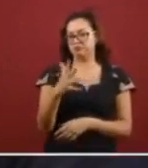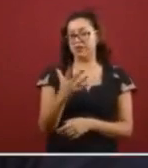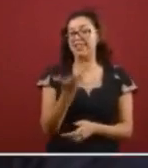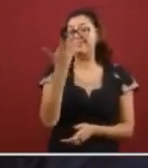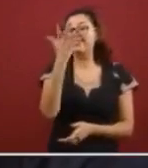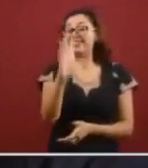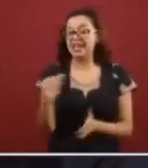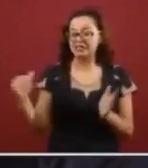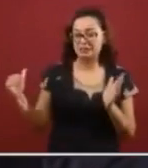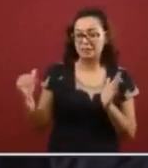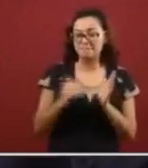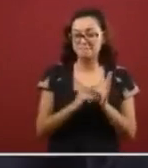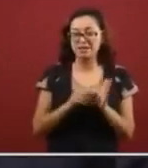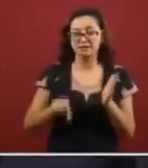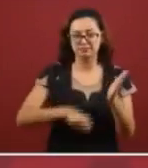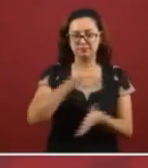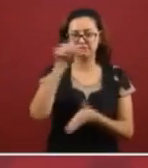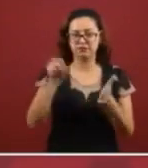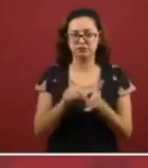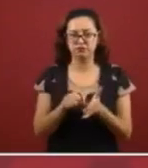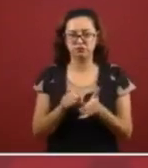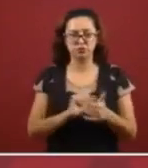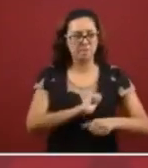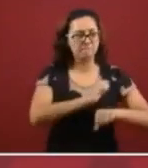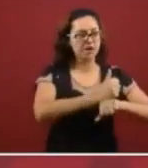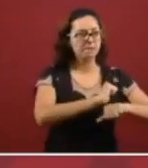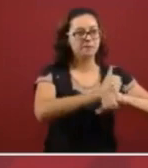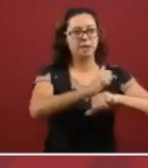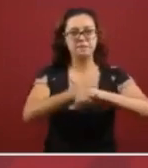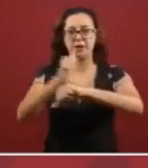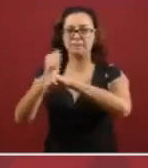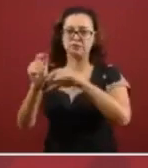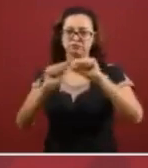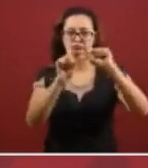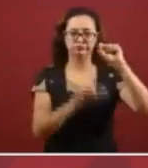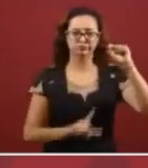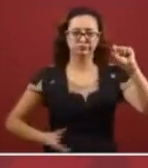more than 10,000 centers. In these 10,000 centers,